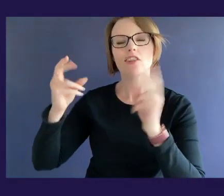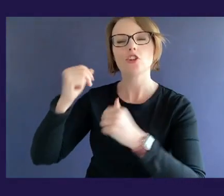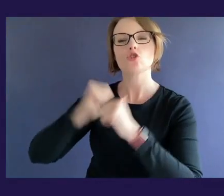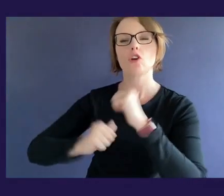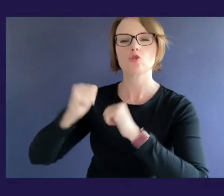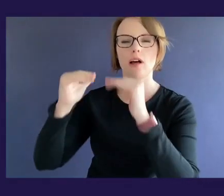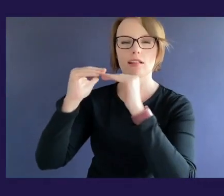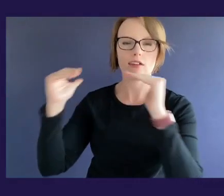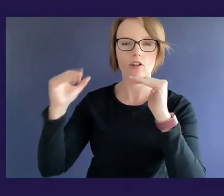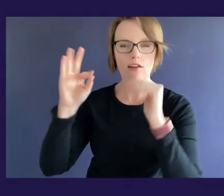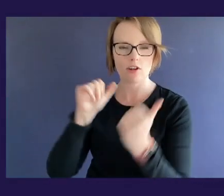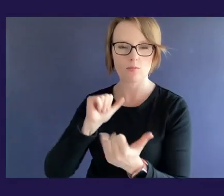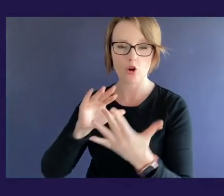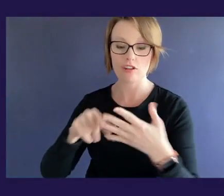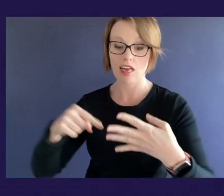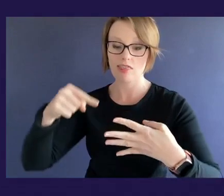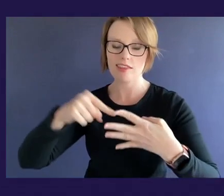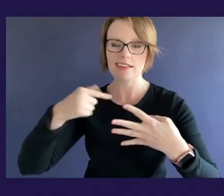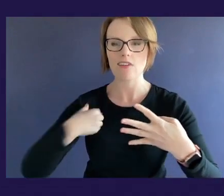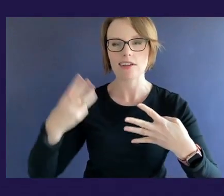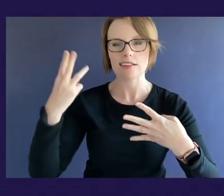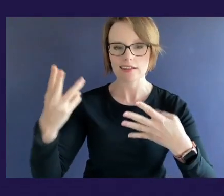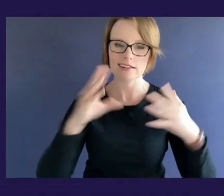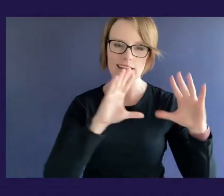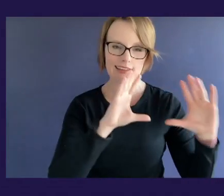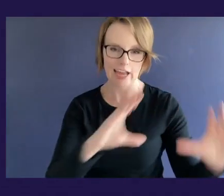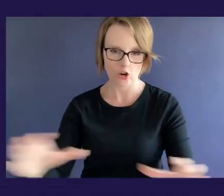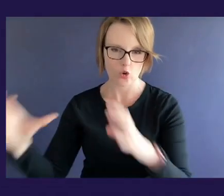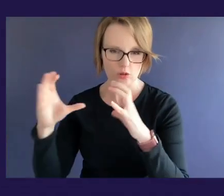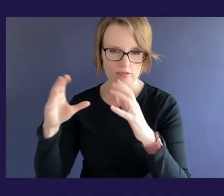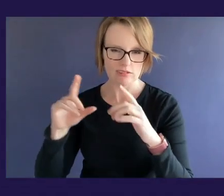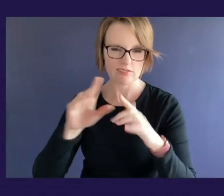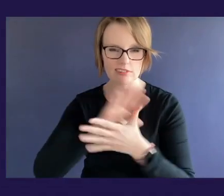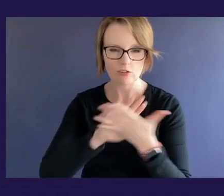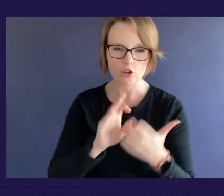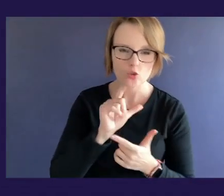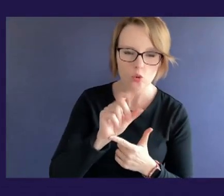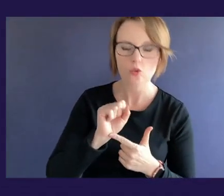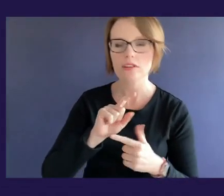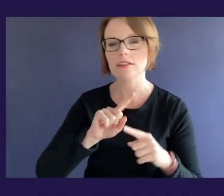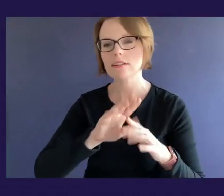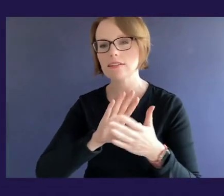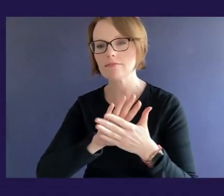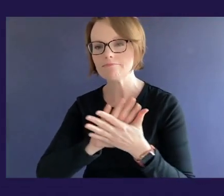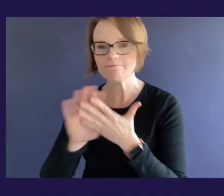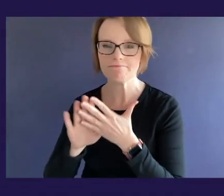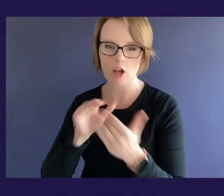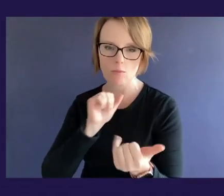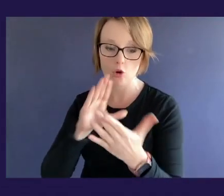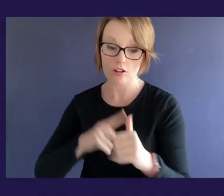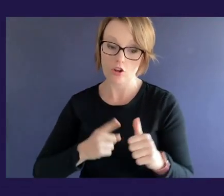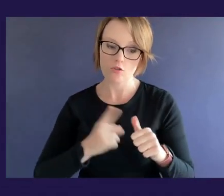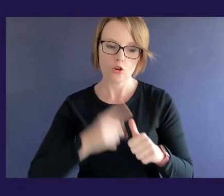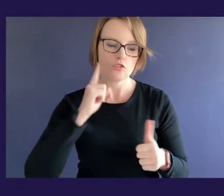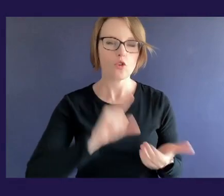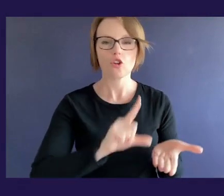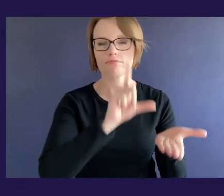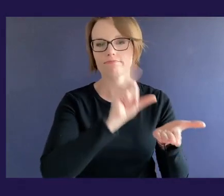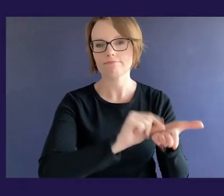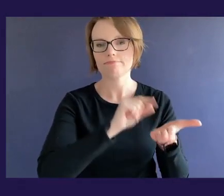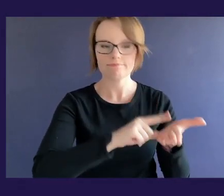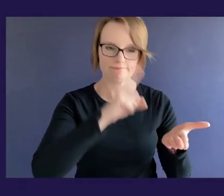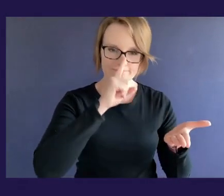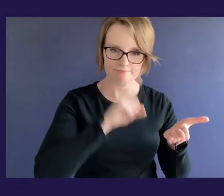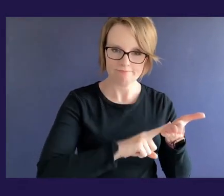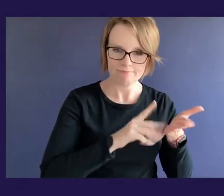of tools or approaches. The first were those for journalists and fact checkers. A great example of